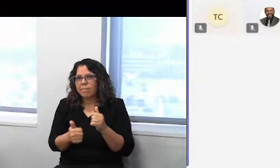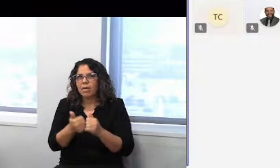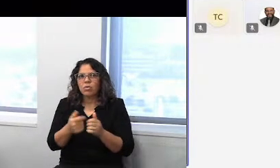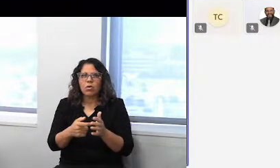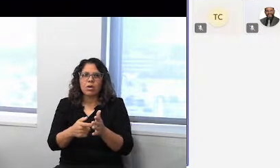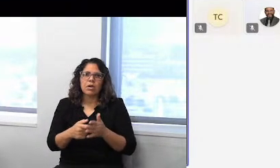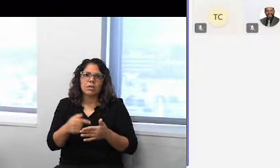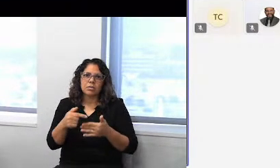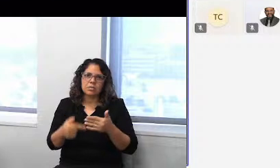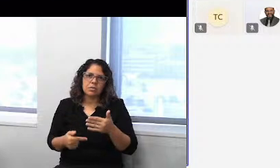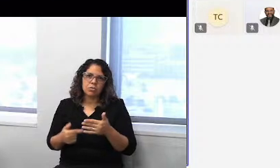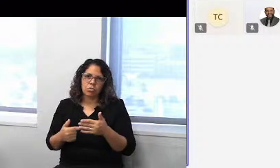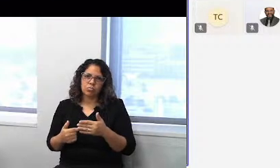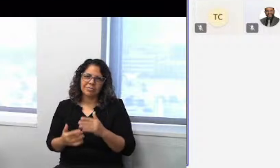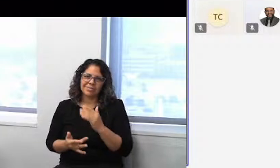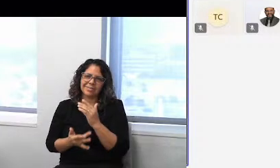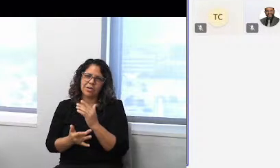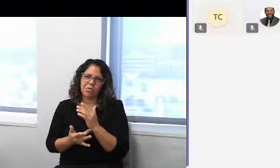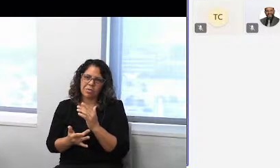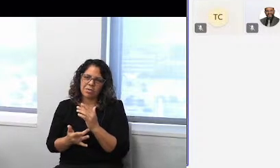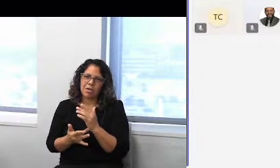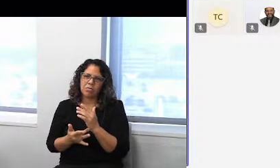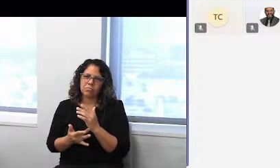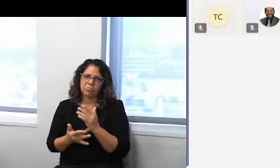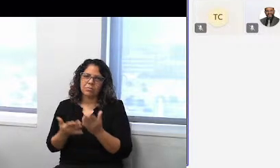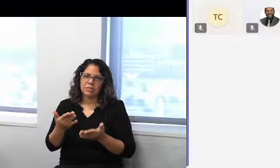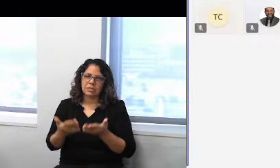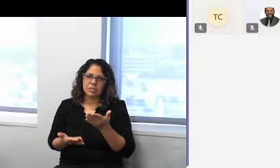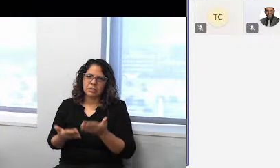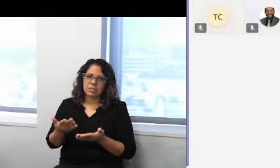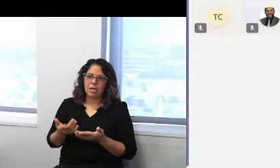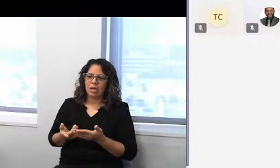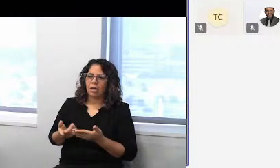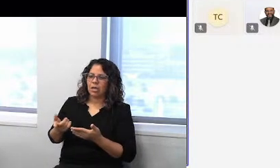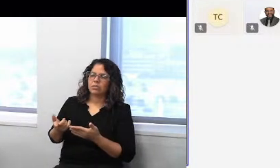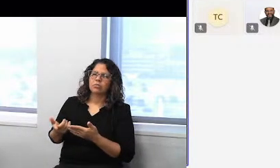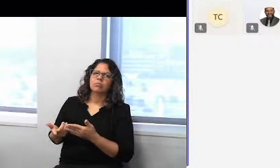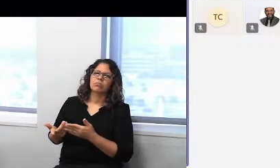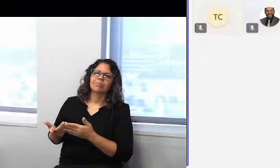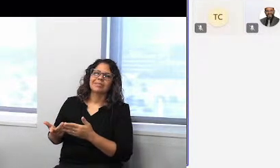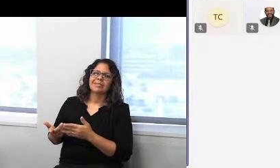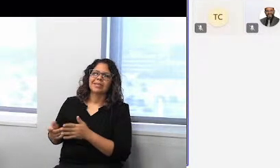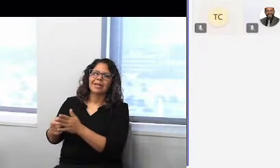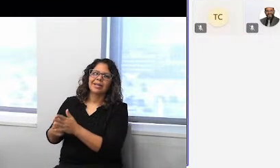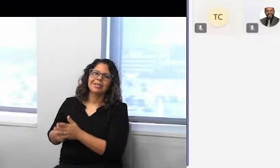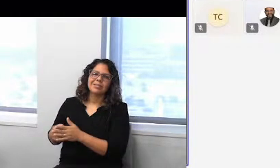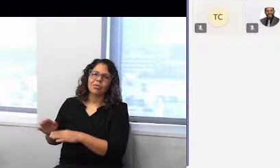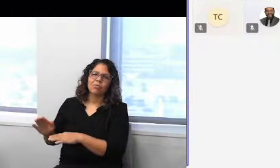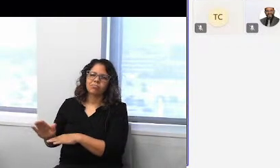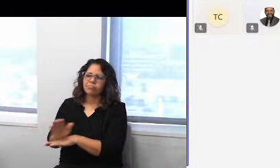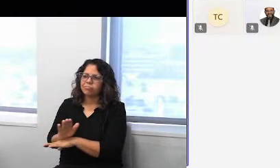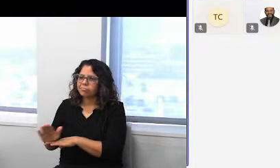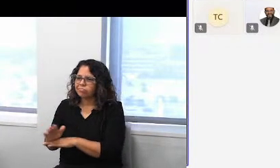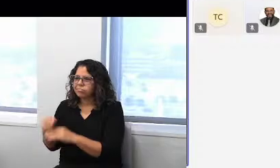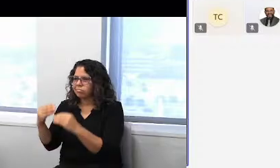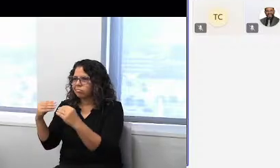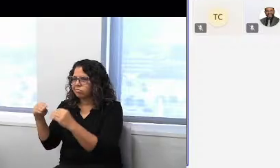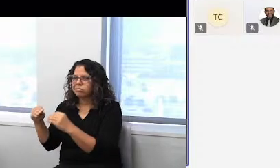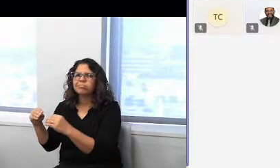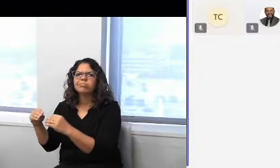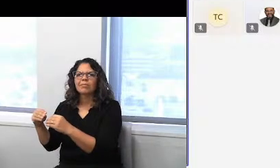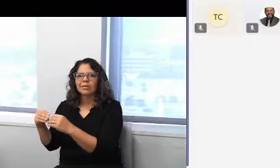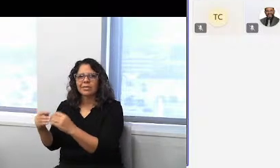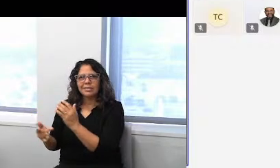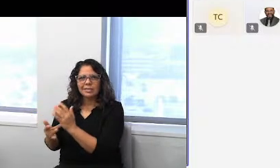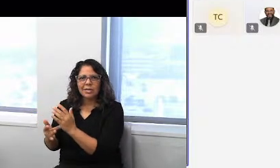be that the cost and the commercial requirements will increase. There are other items that were mentioned by the